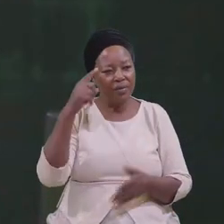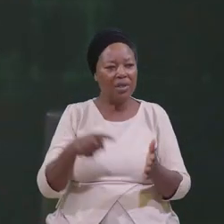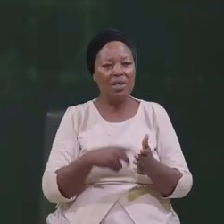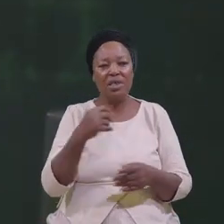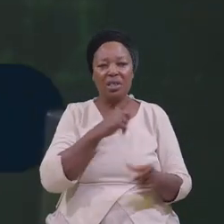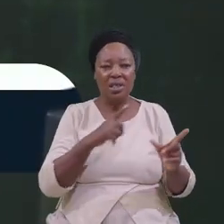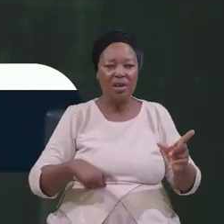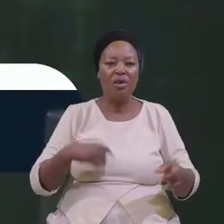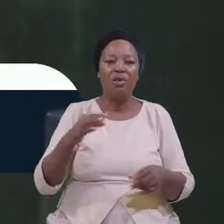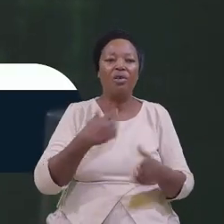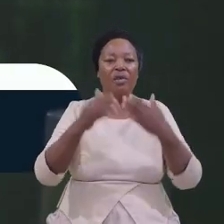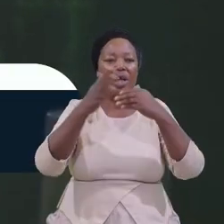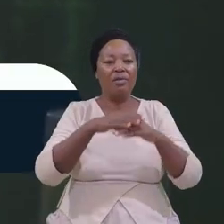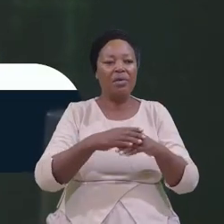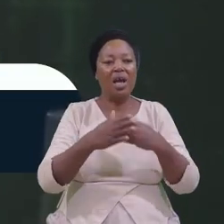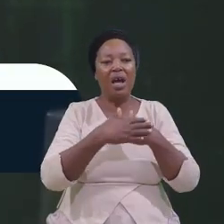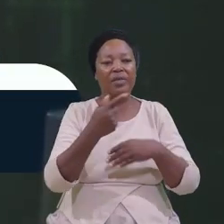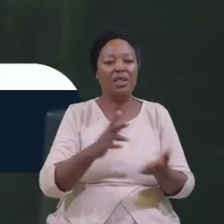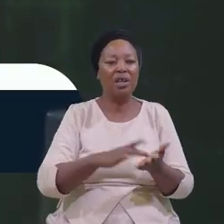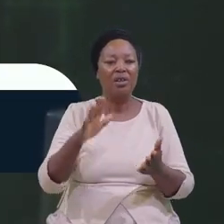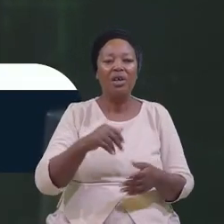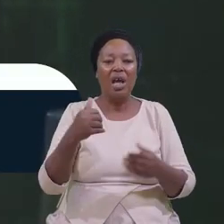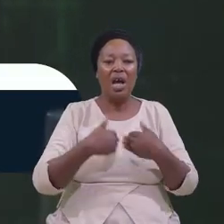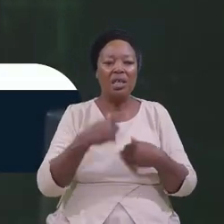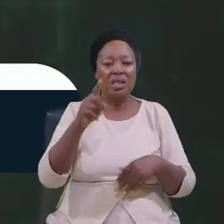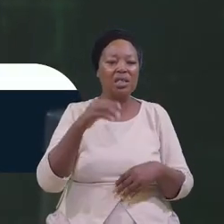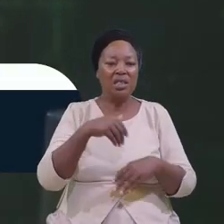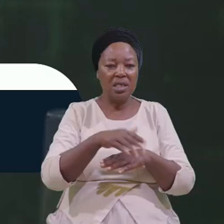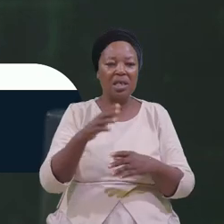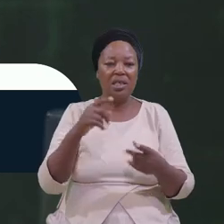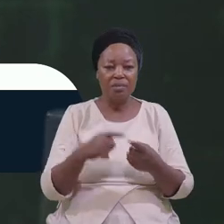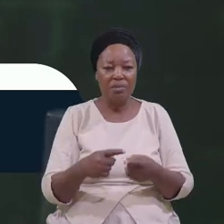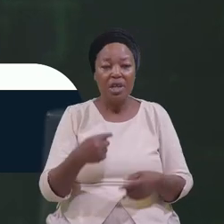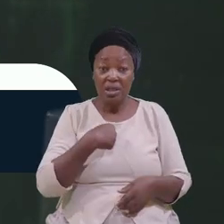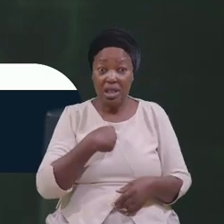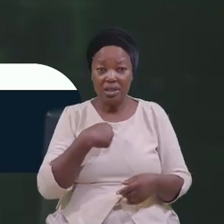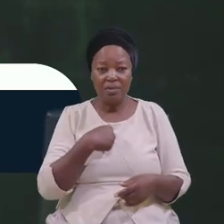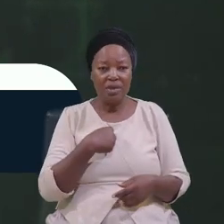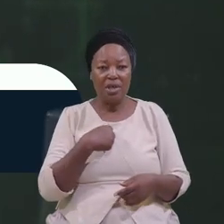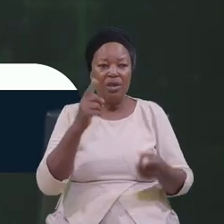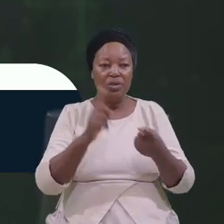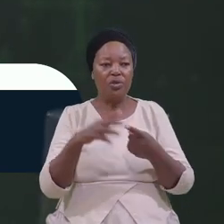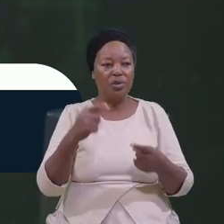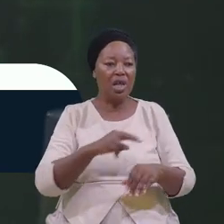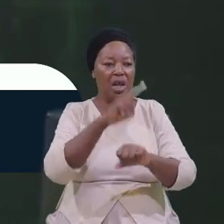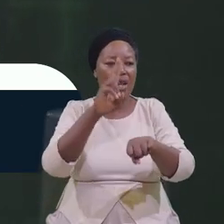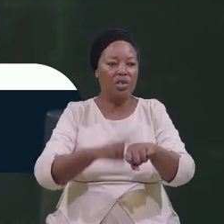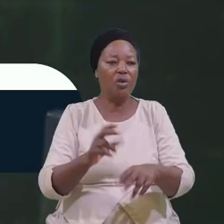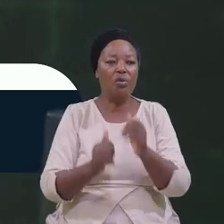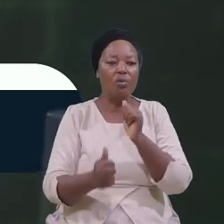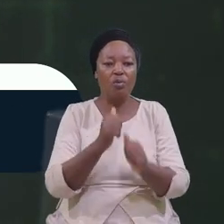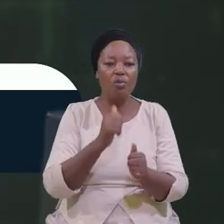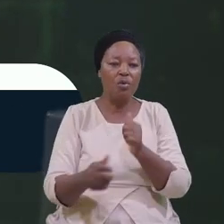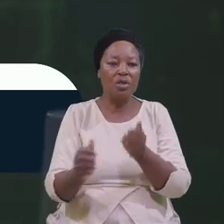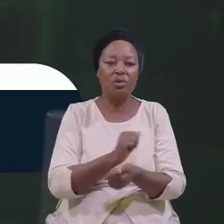hosts, after the glory as he sent me unto the nations, which spoiled you, for